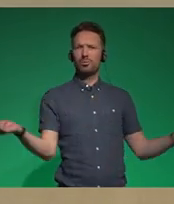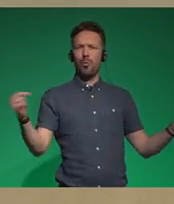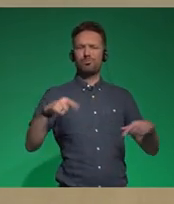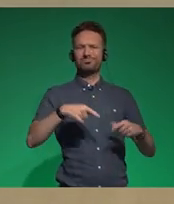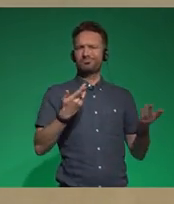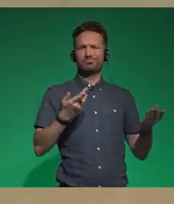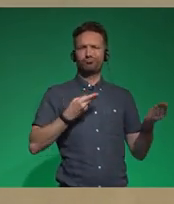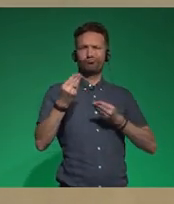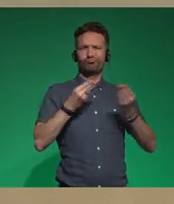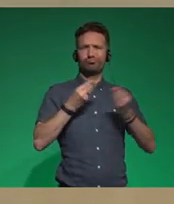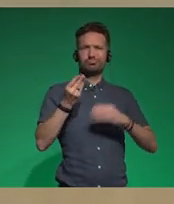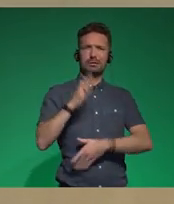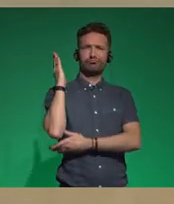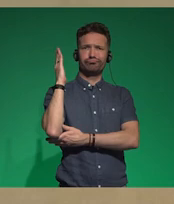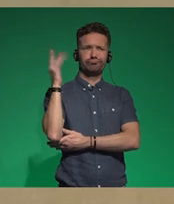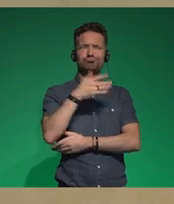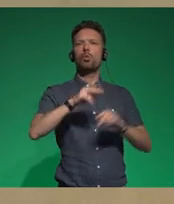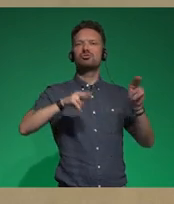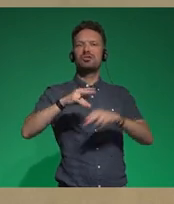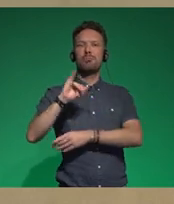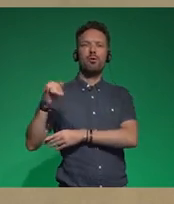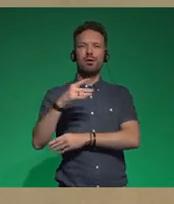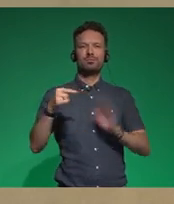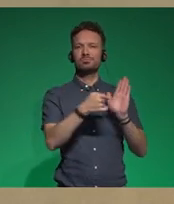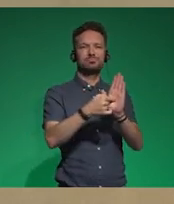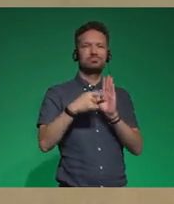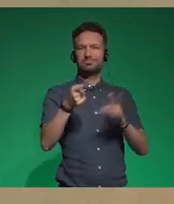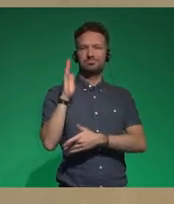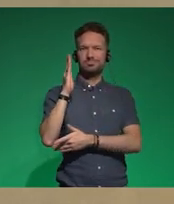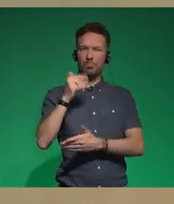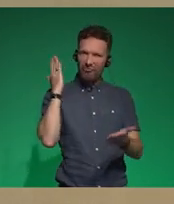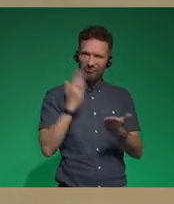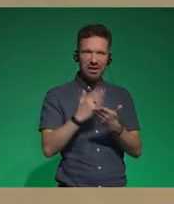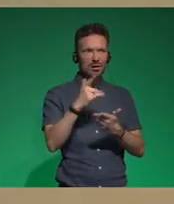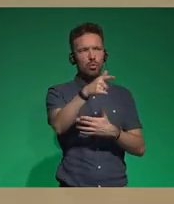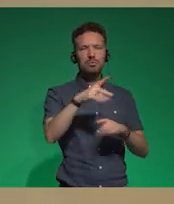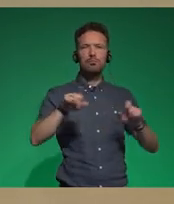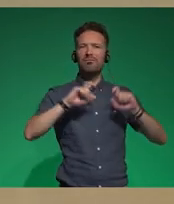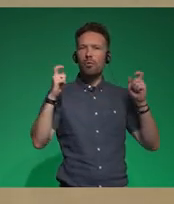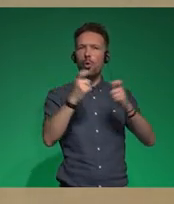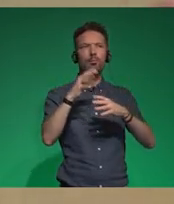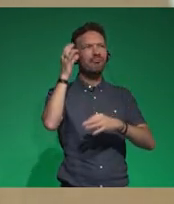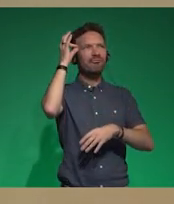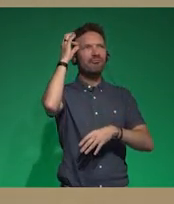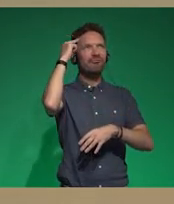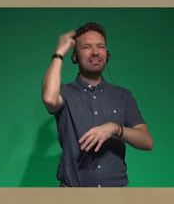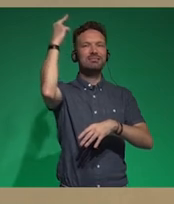And from then we will go on with Forum Wissen, but now enjoy a coffee, a tea or a